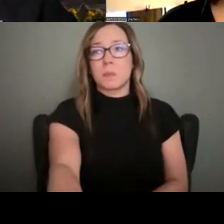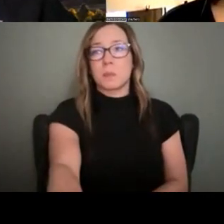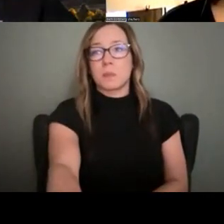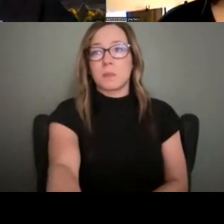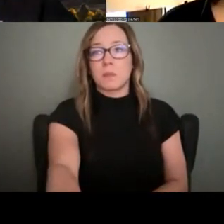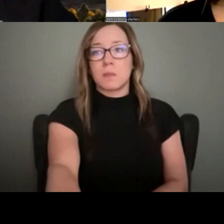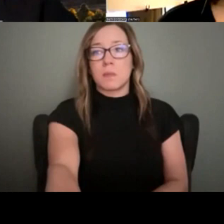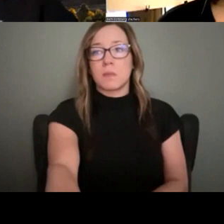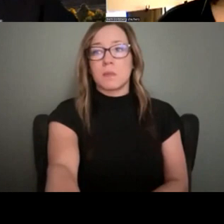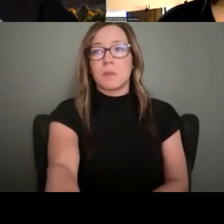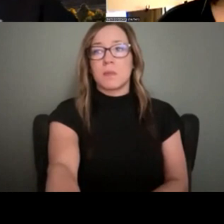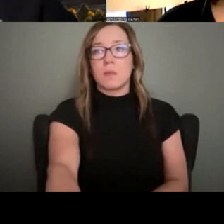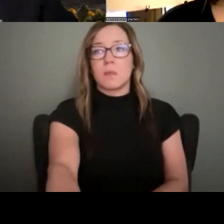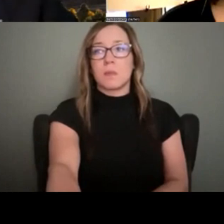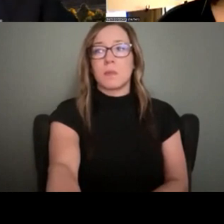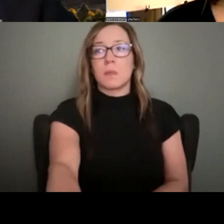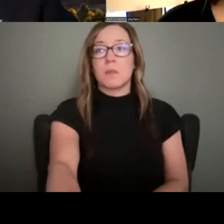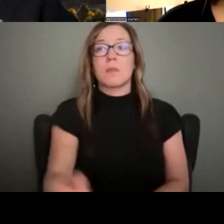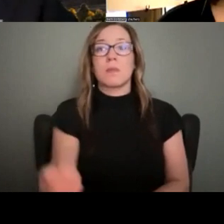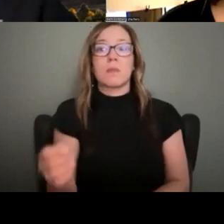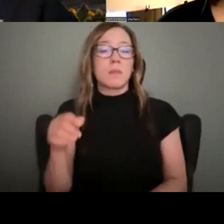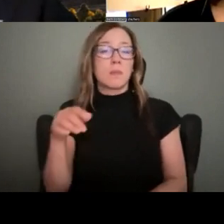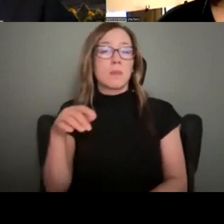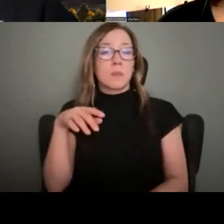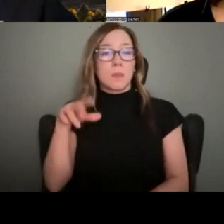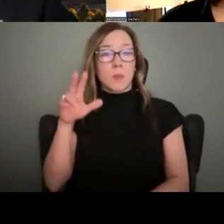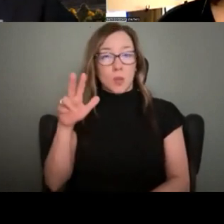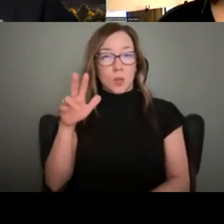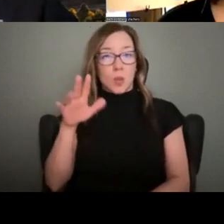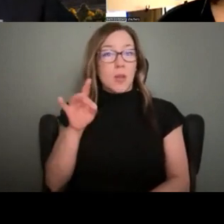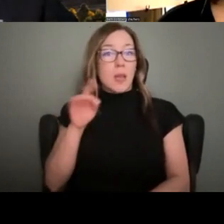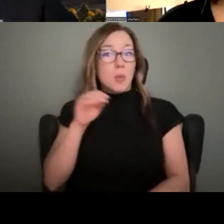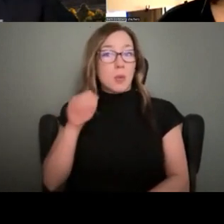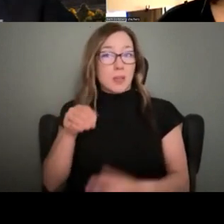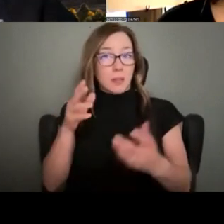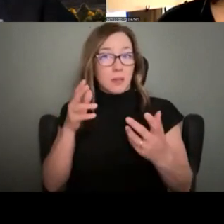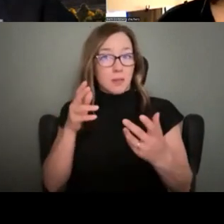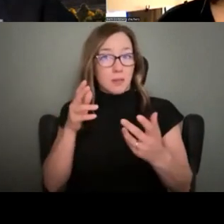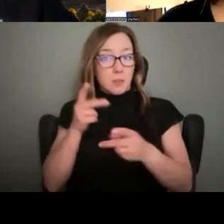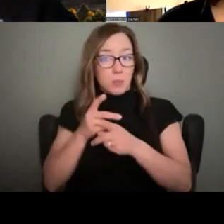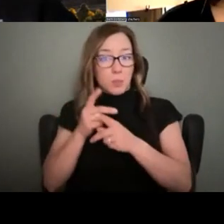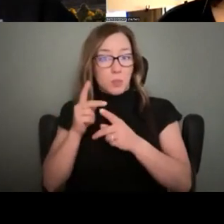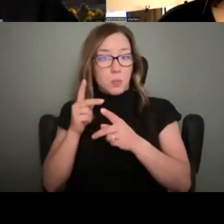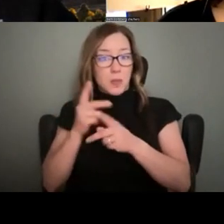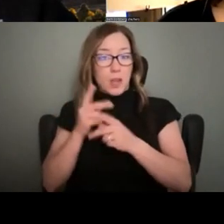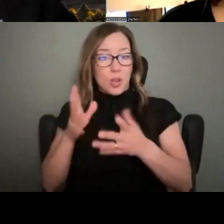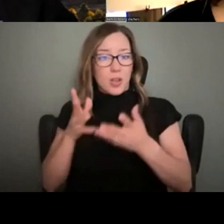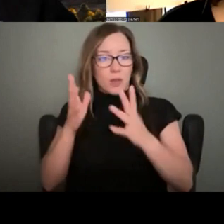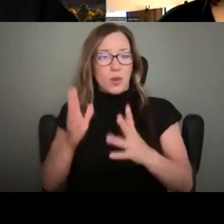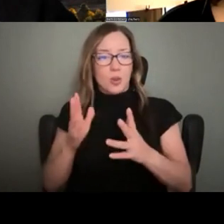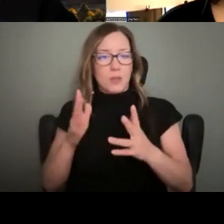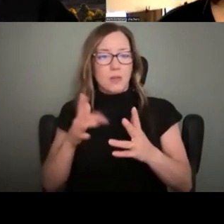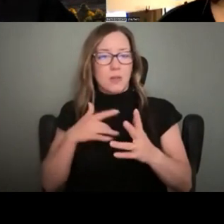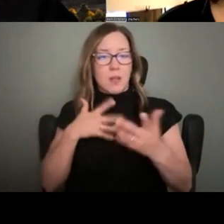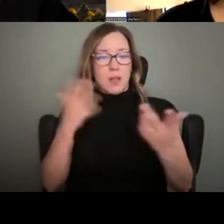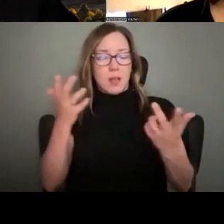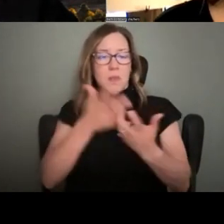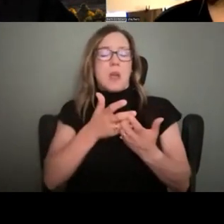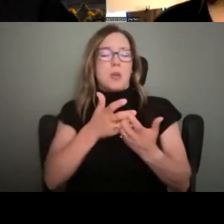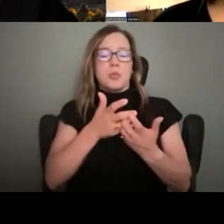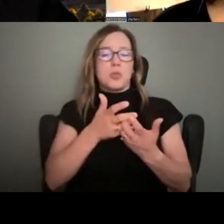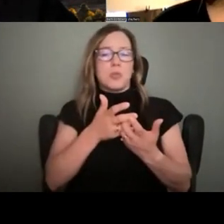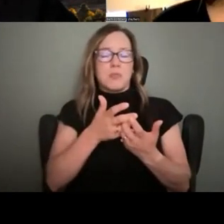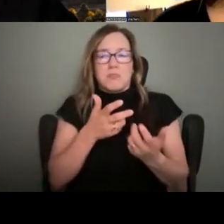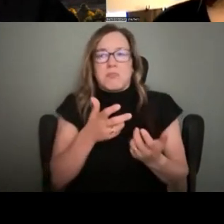38% of caregivers reported that after a match, they felt not at all disconnected.